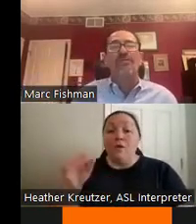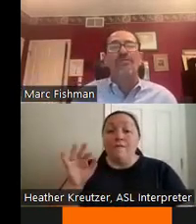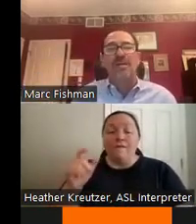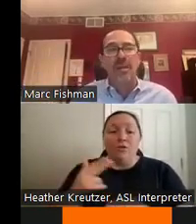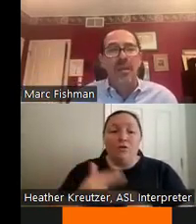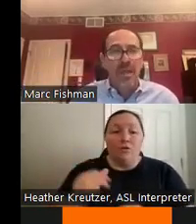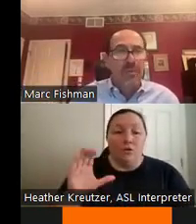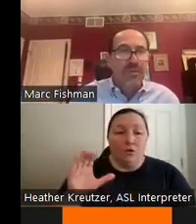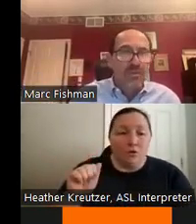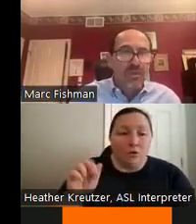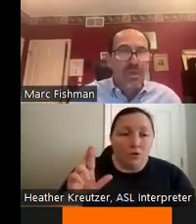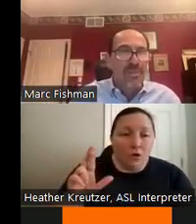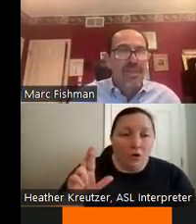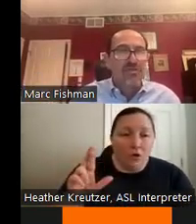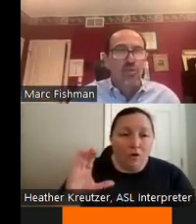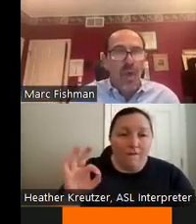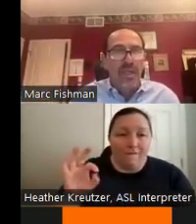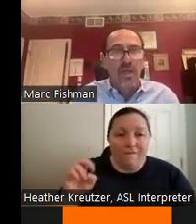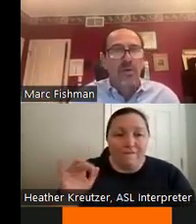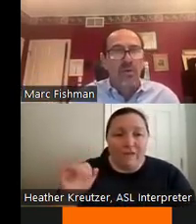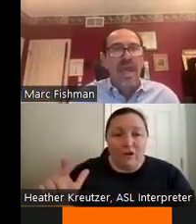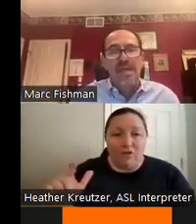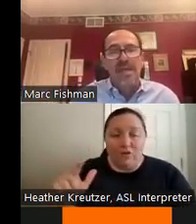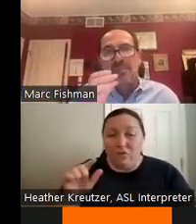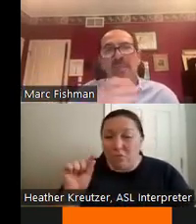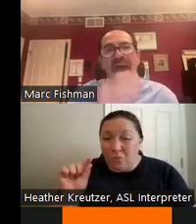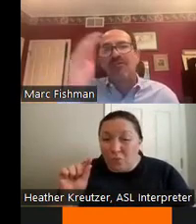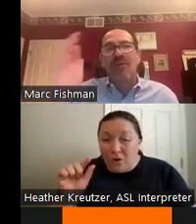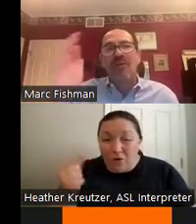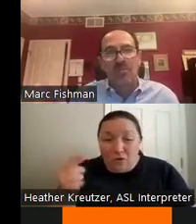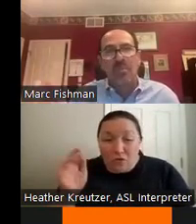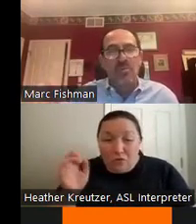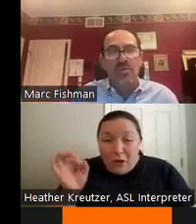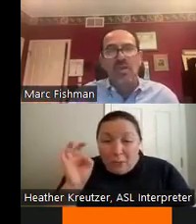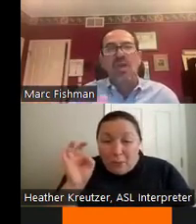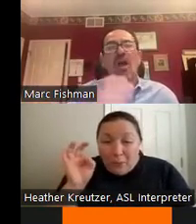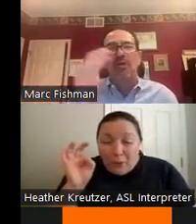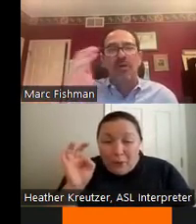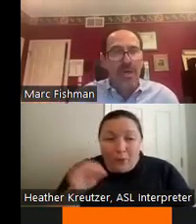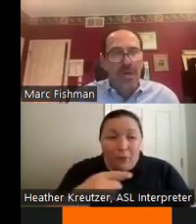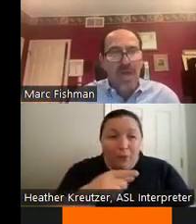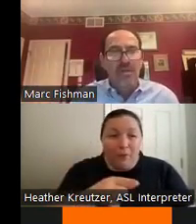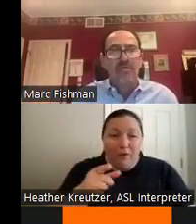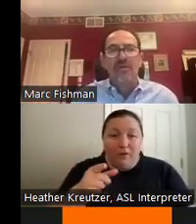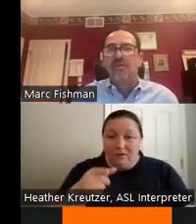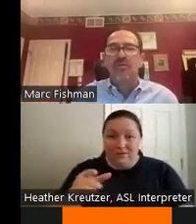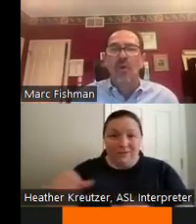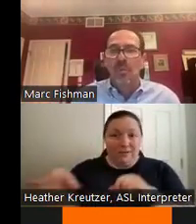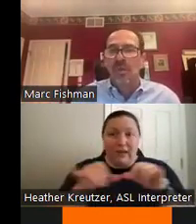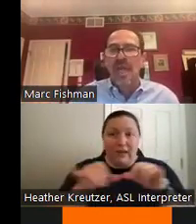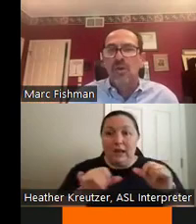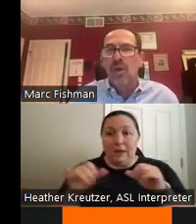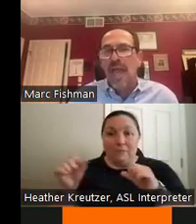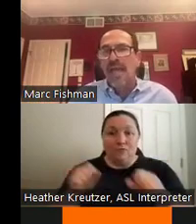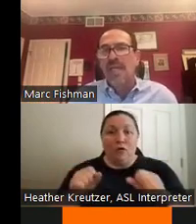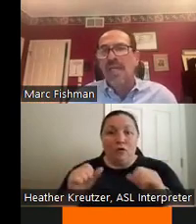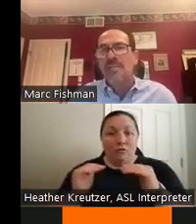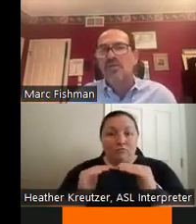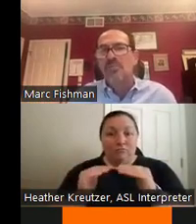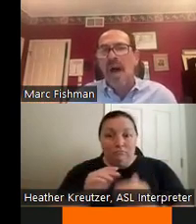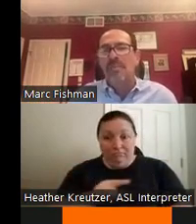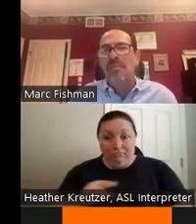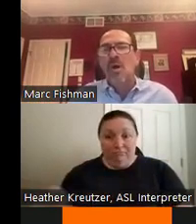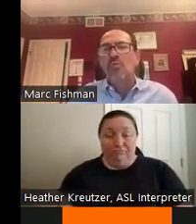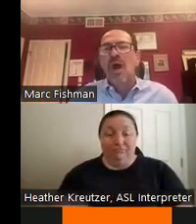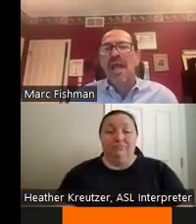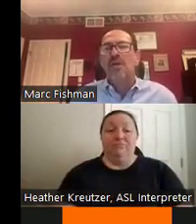called carfentanil, which that's just one little grain. It magnifies the potency another 10 to 50 fold. But take a look at, in